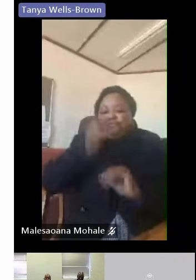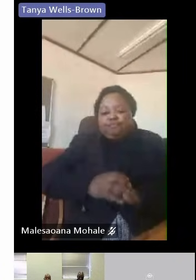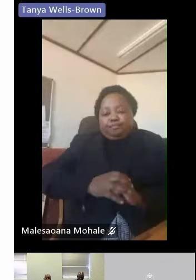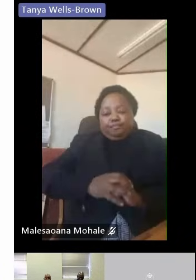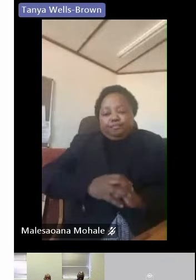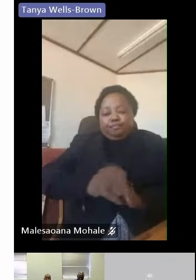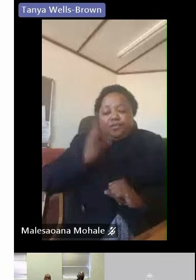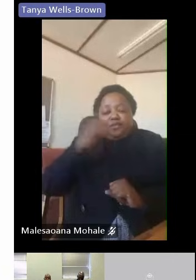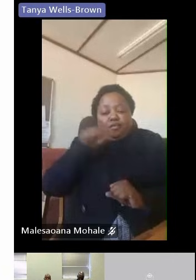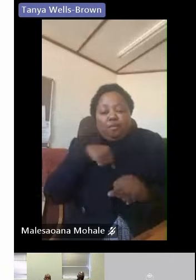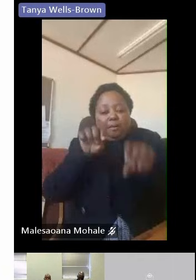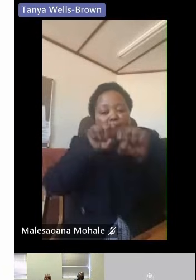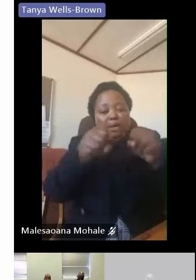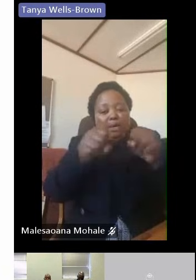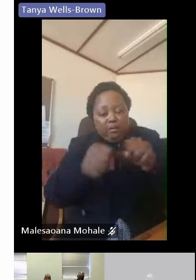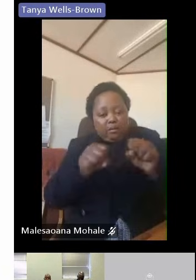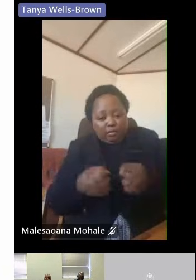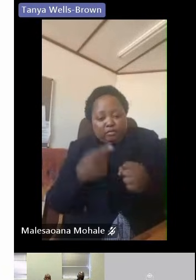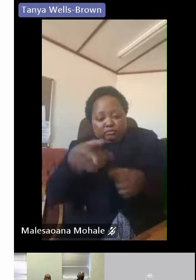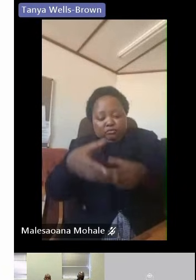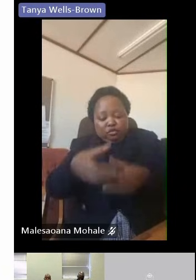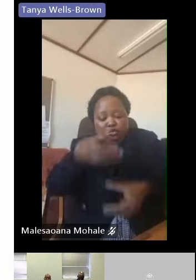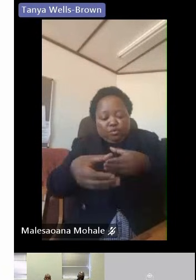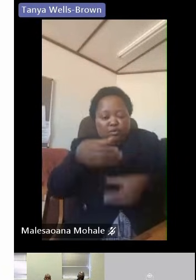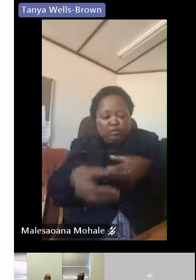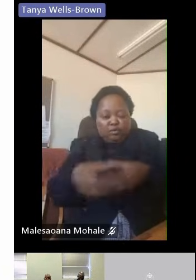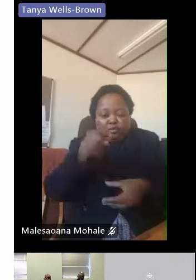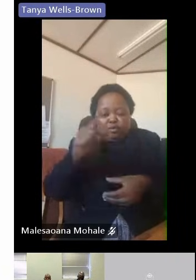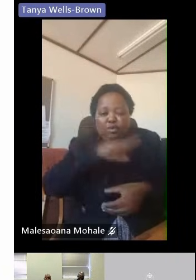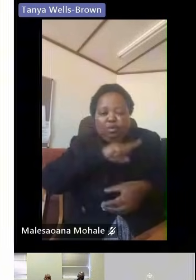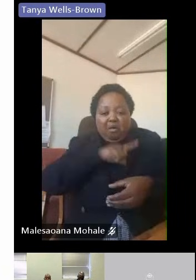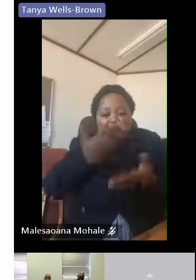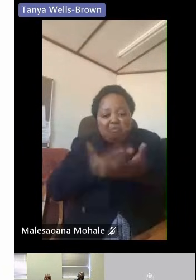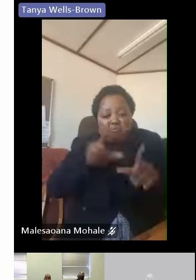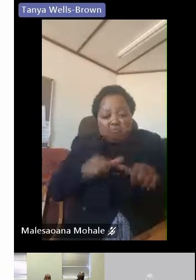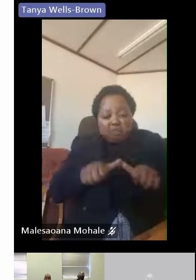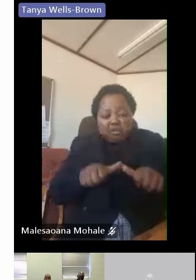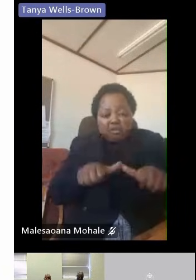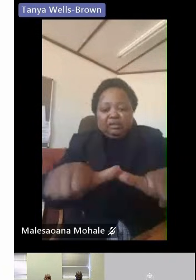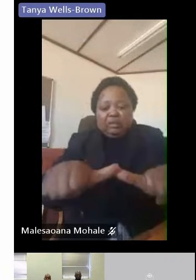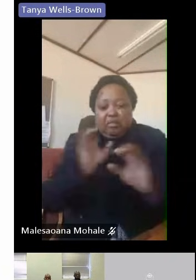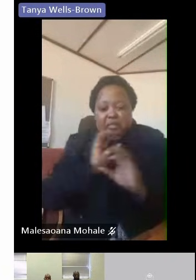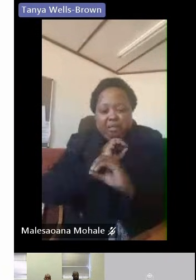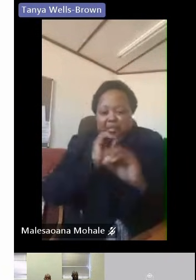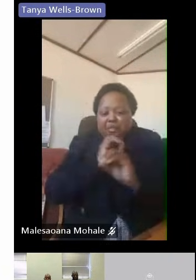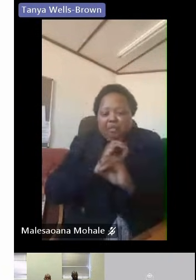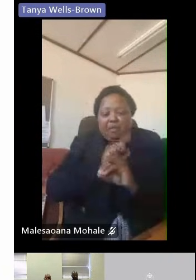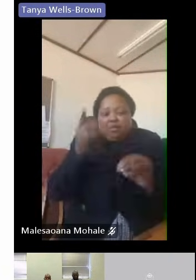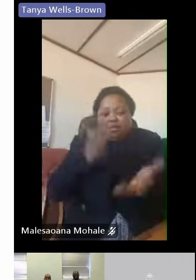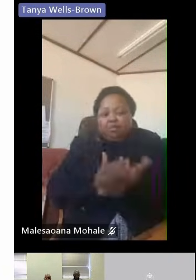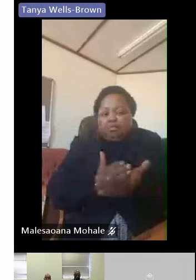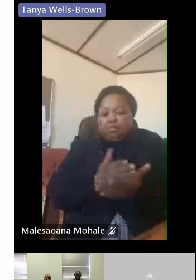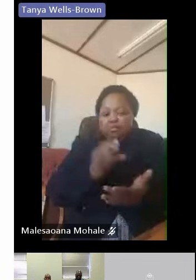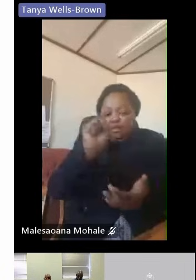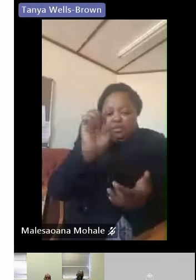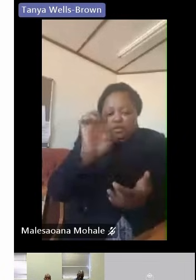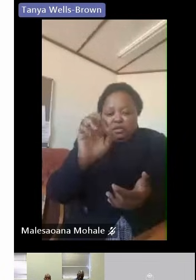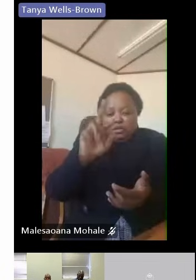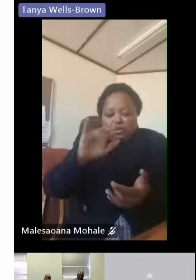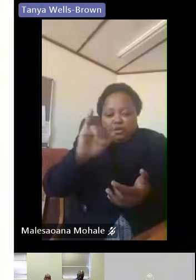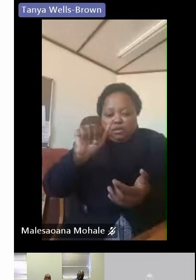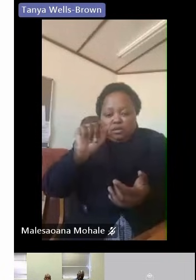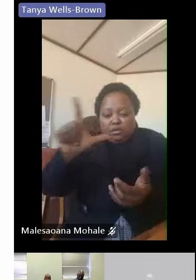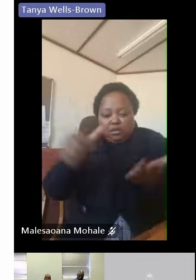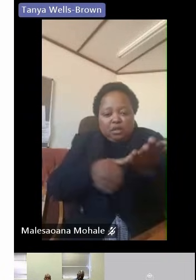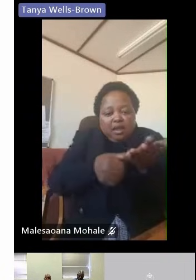was documentation was inconsistent. There were duplicate forms, missing serial numbers, incomplete registers,